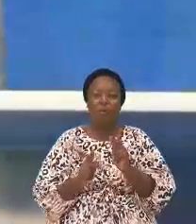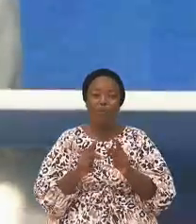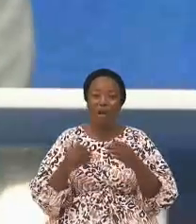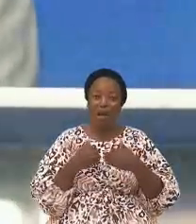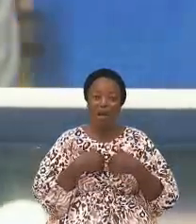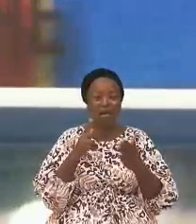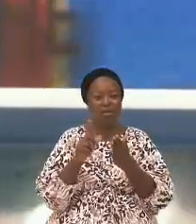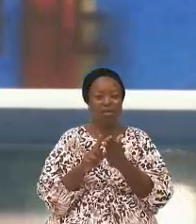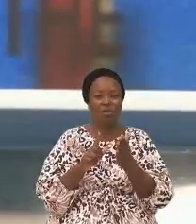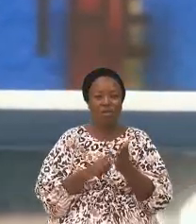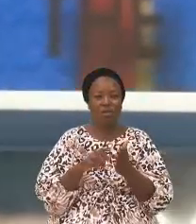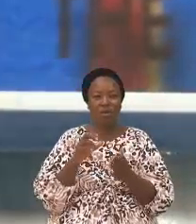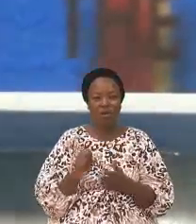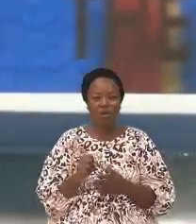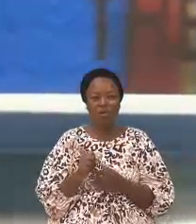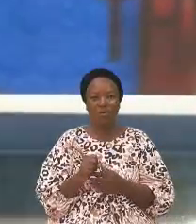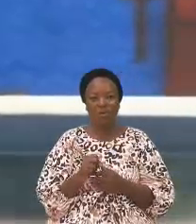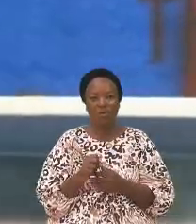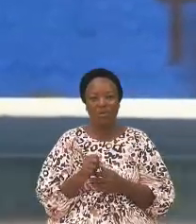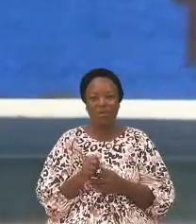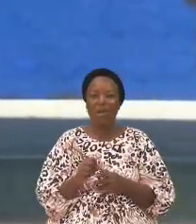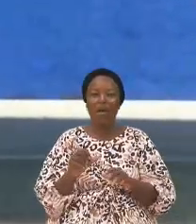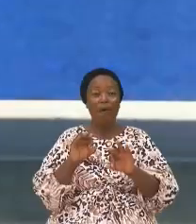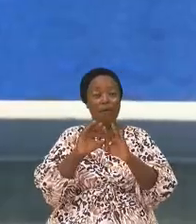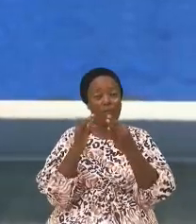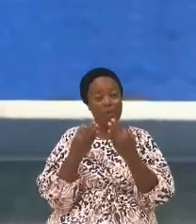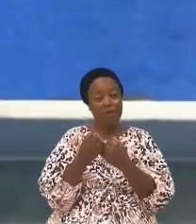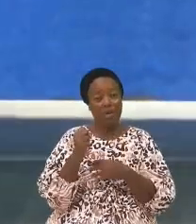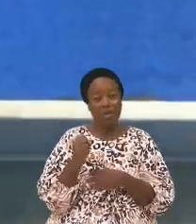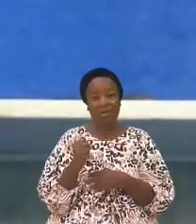many people have laws.